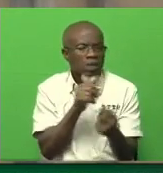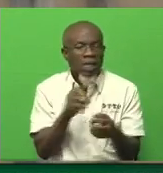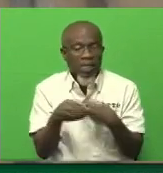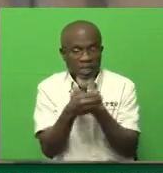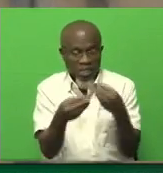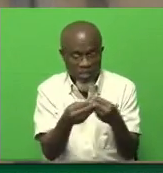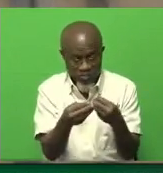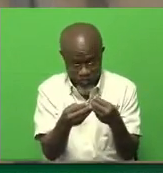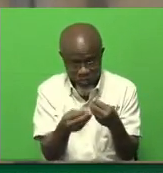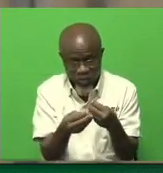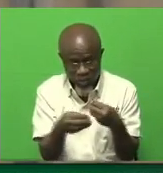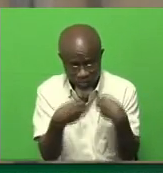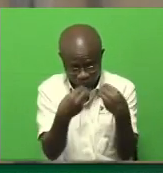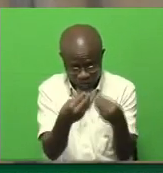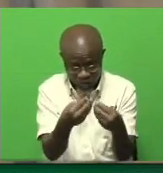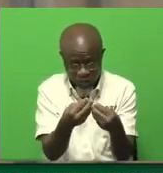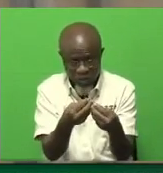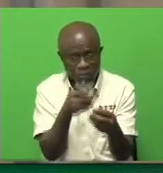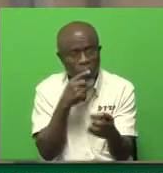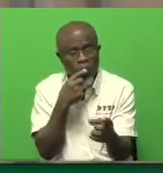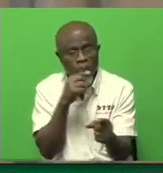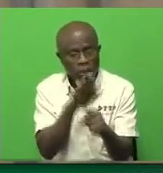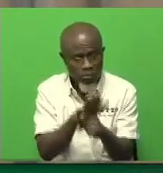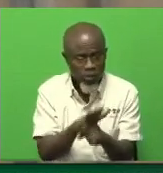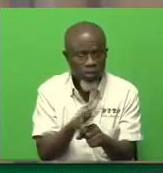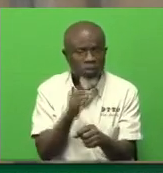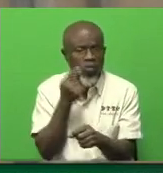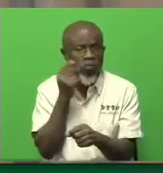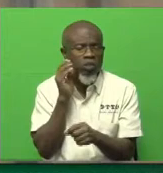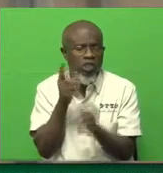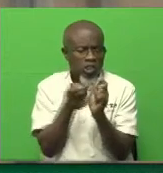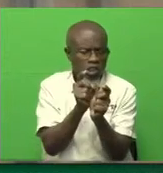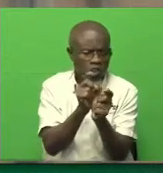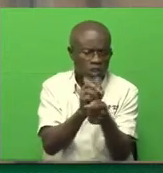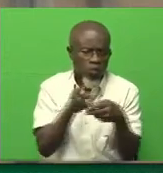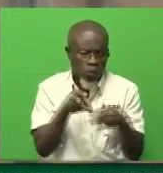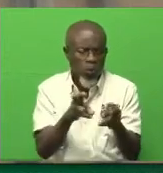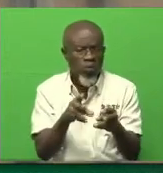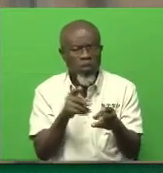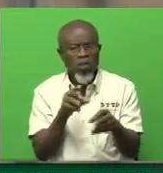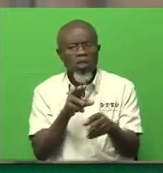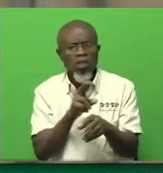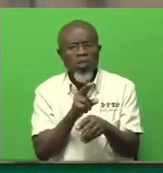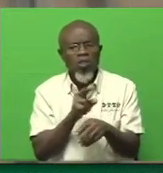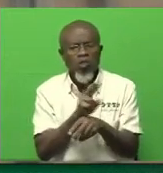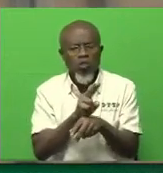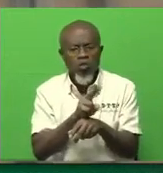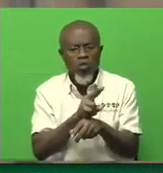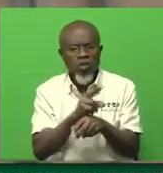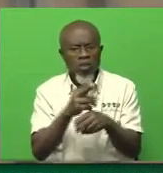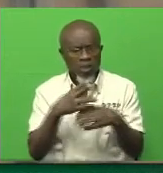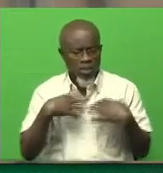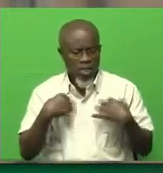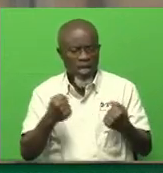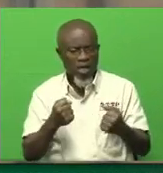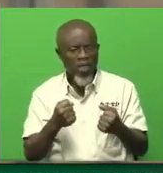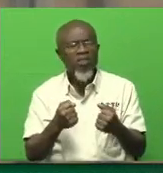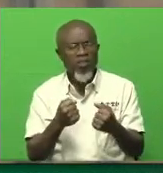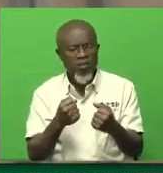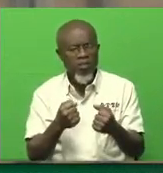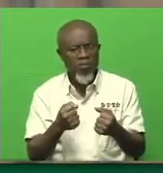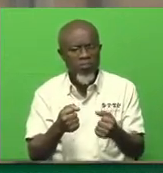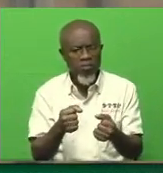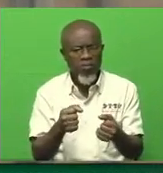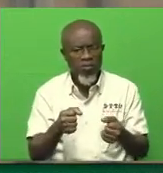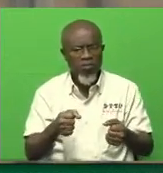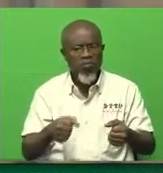are totally revamping the way we do these Health fears from now on to incorporate much more mental health